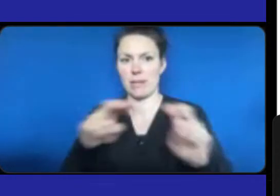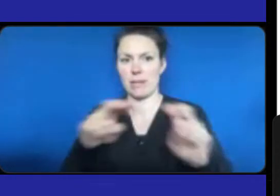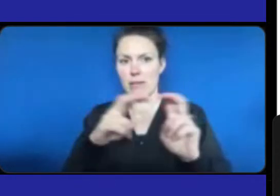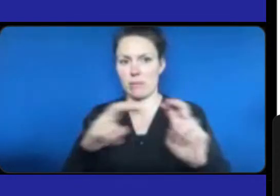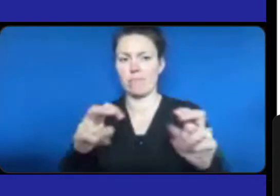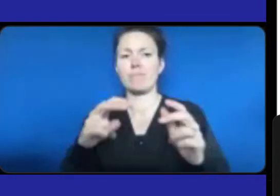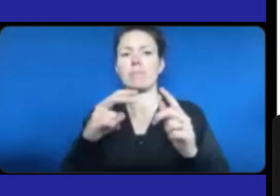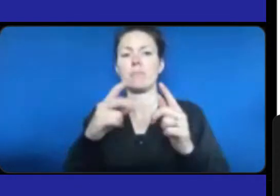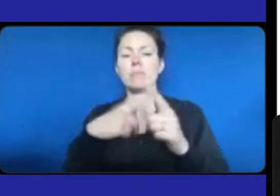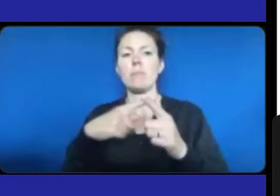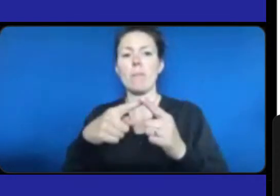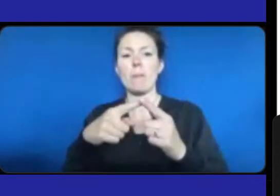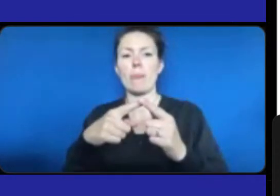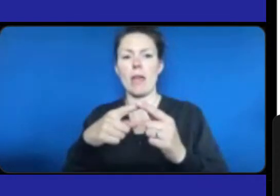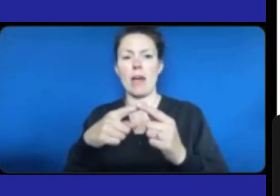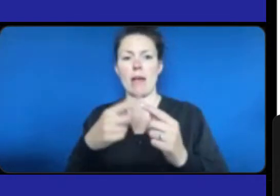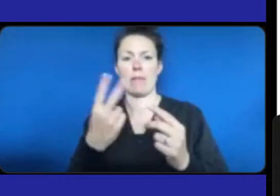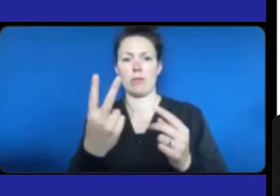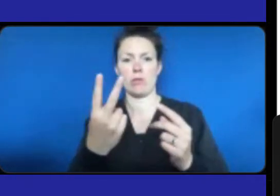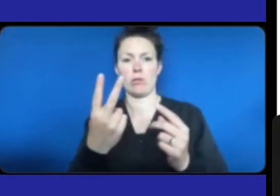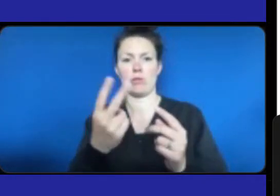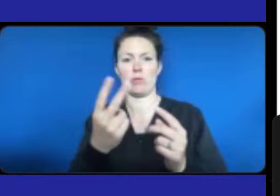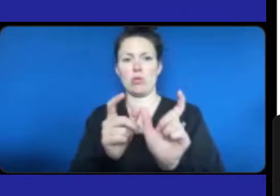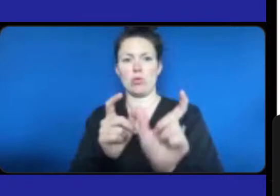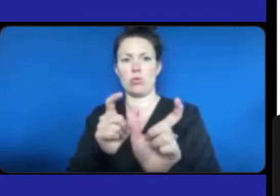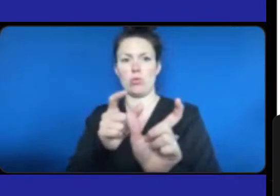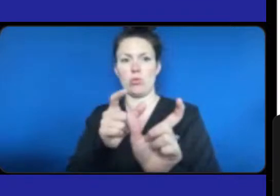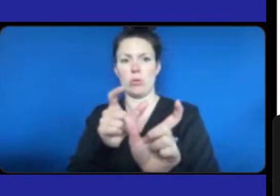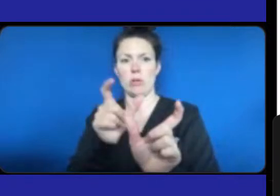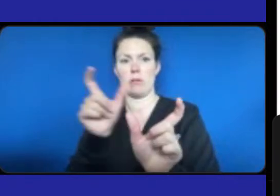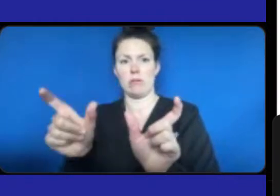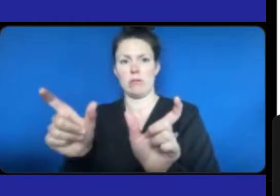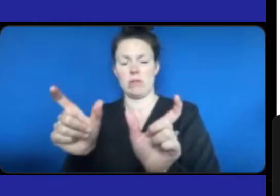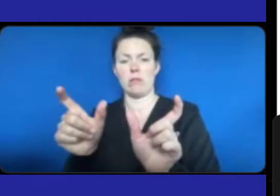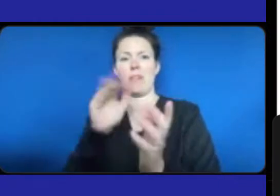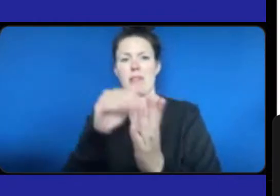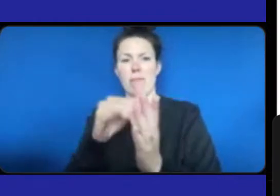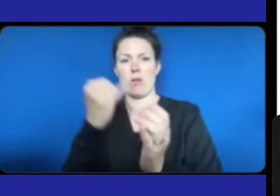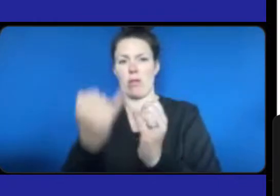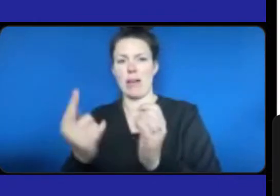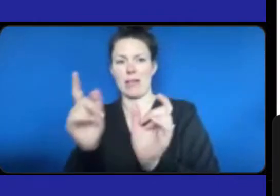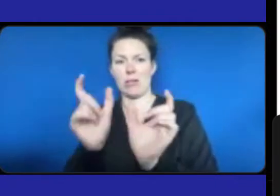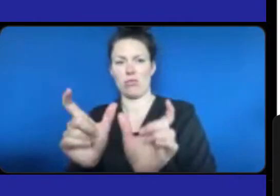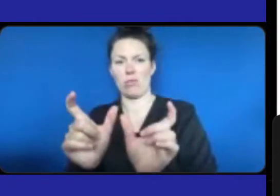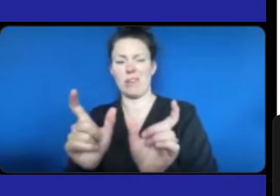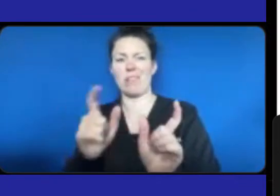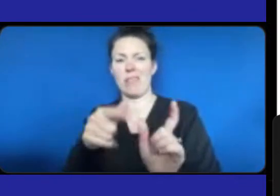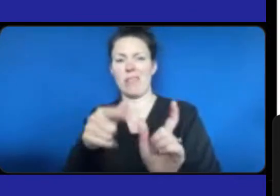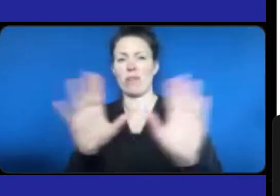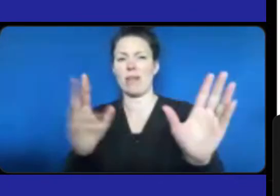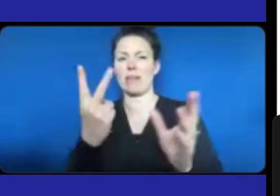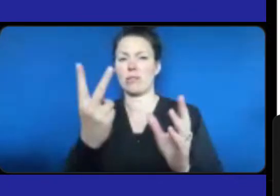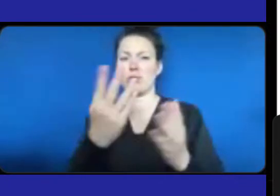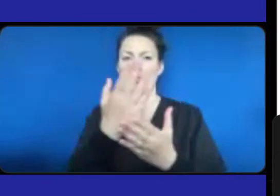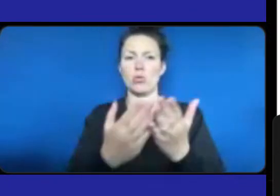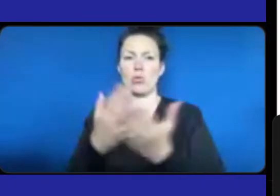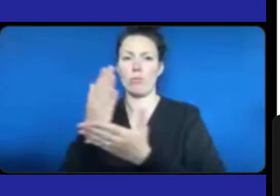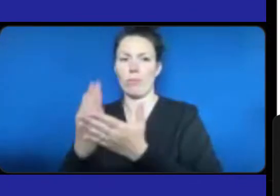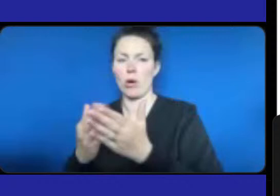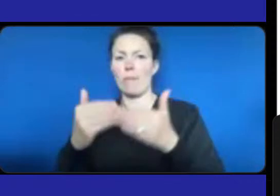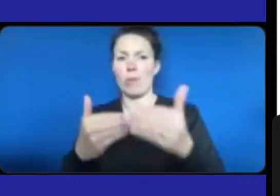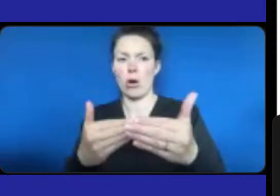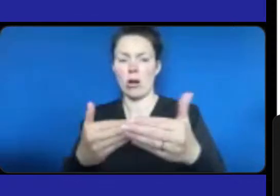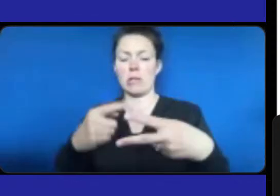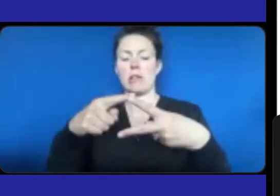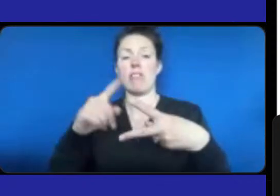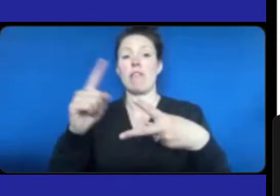those two middle and last columns, clarification that it's really a two-part process. First is the